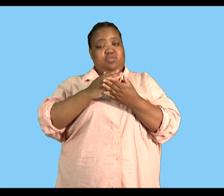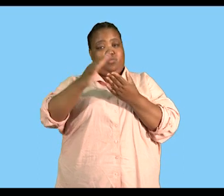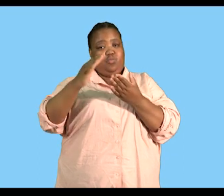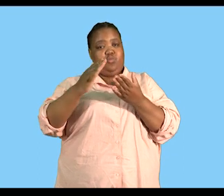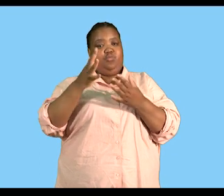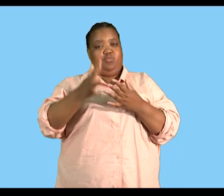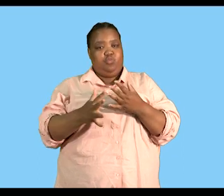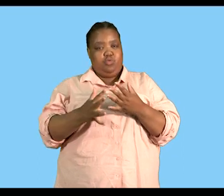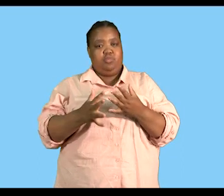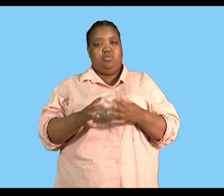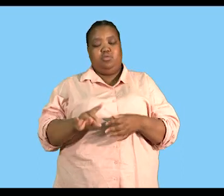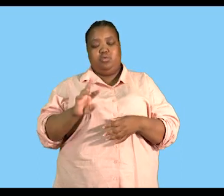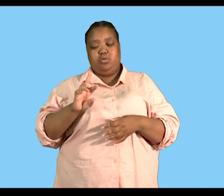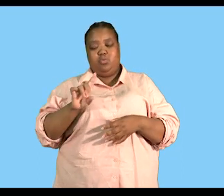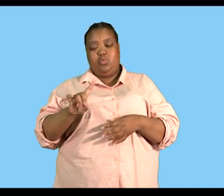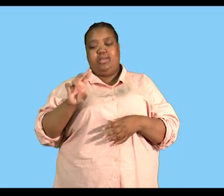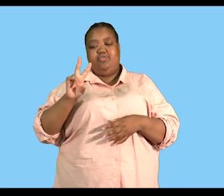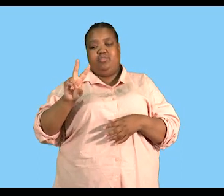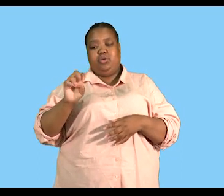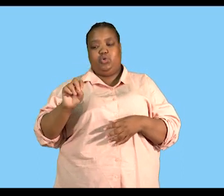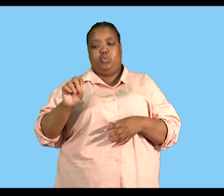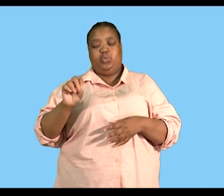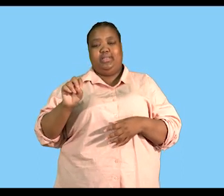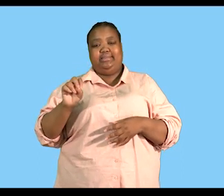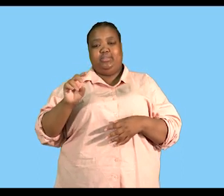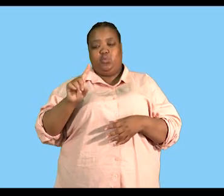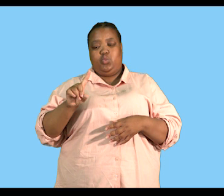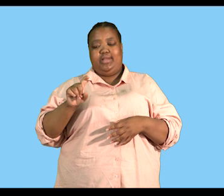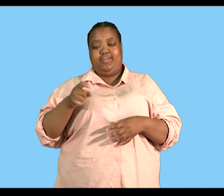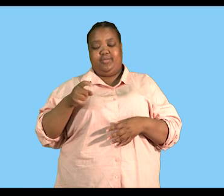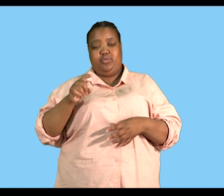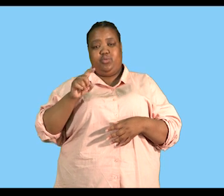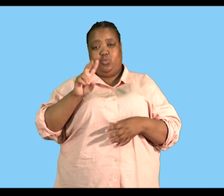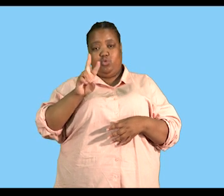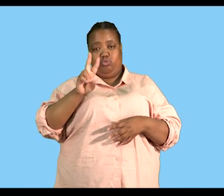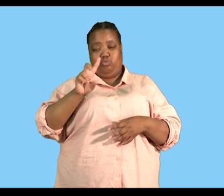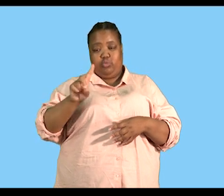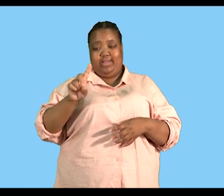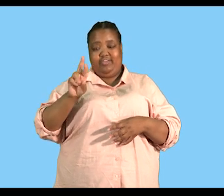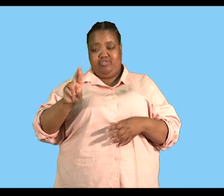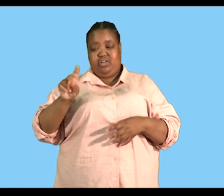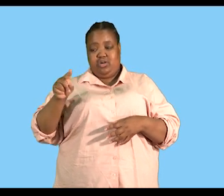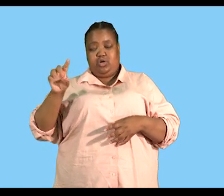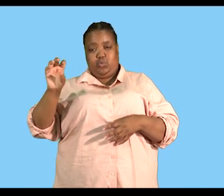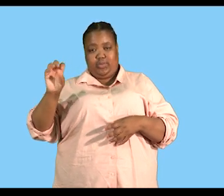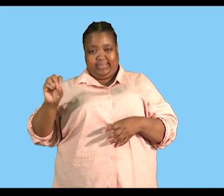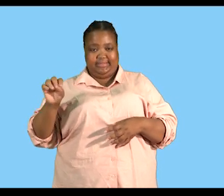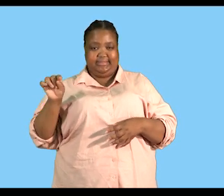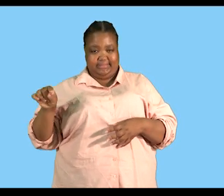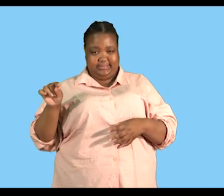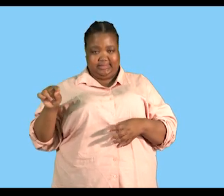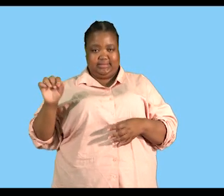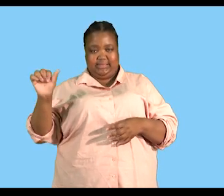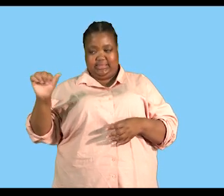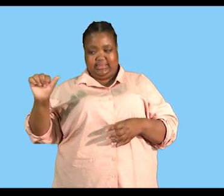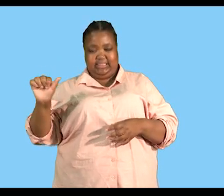multiplication sign and leave it to 120A. So now, because we are simplifying, or we are